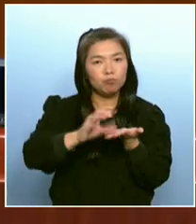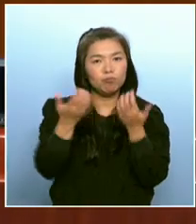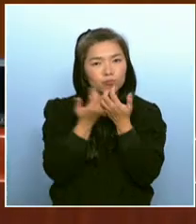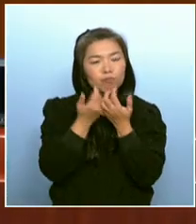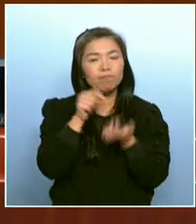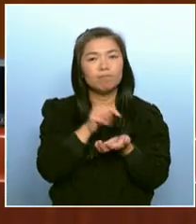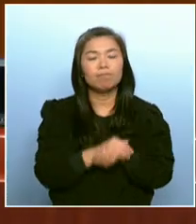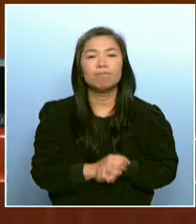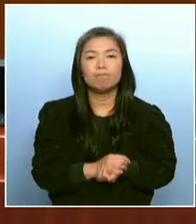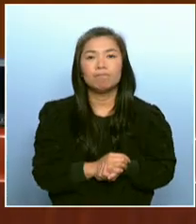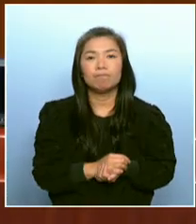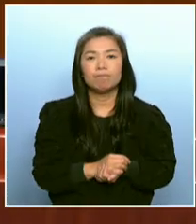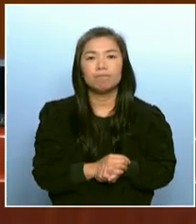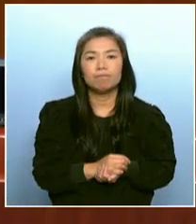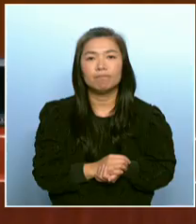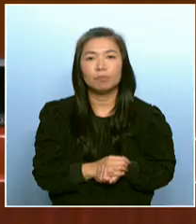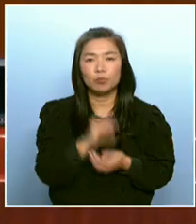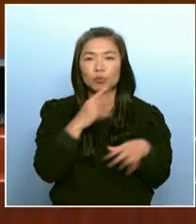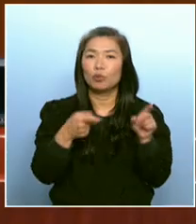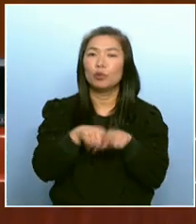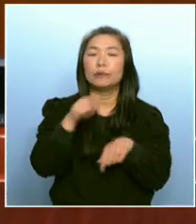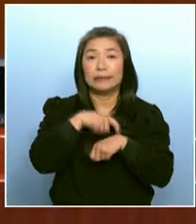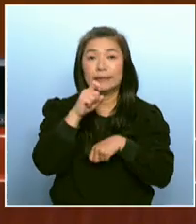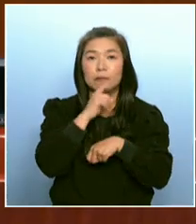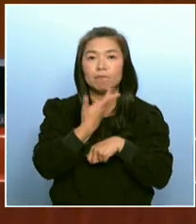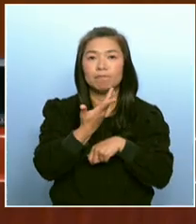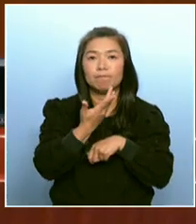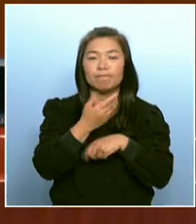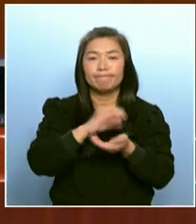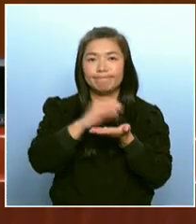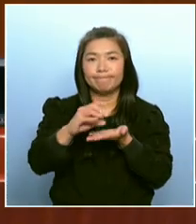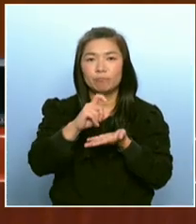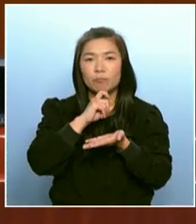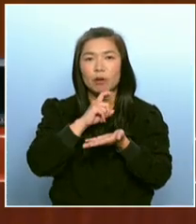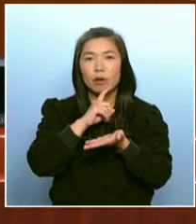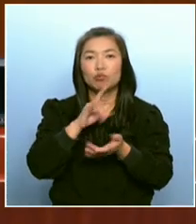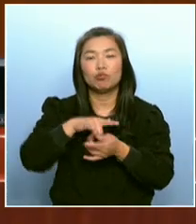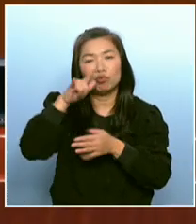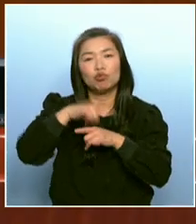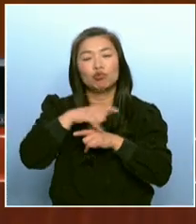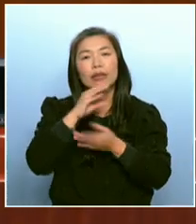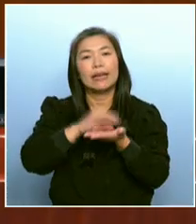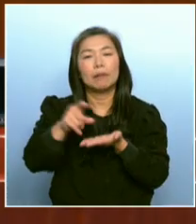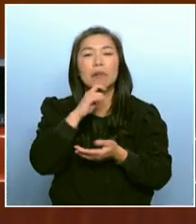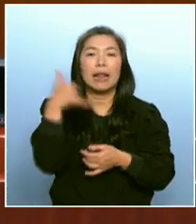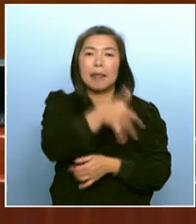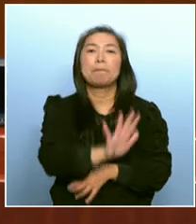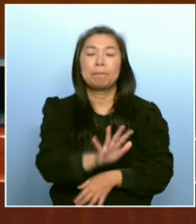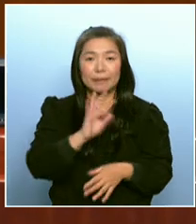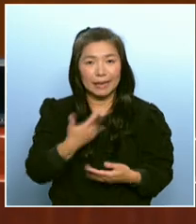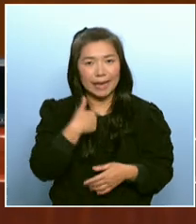of discussing works proposals at the respective panels, this is the first item we'll discuss